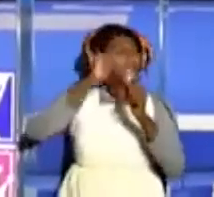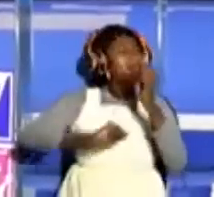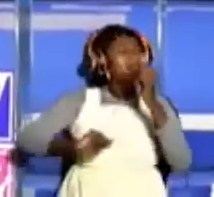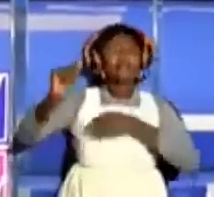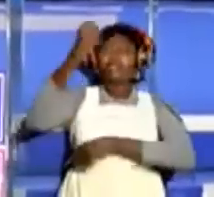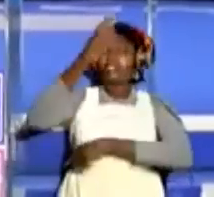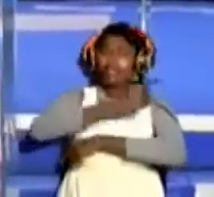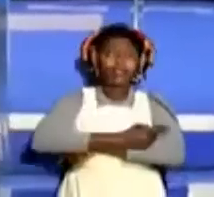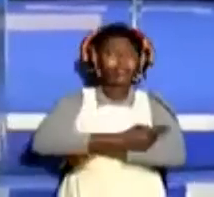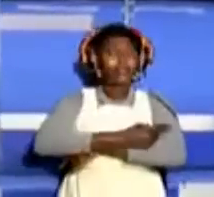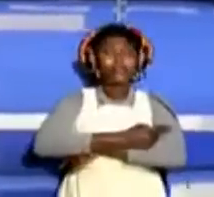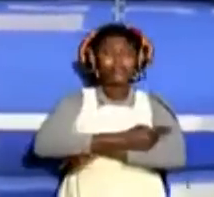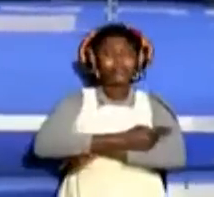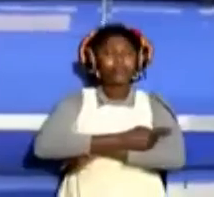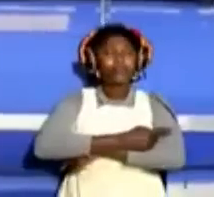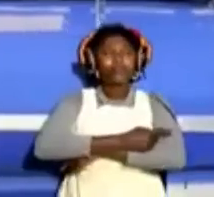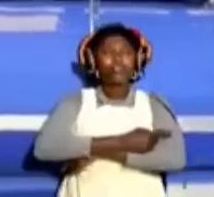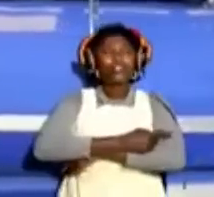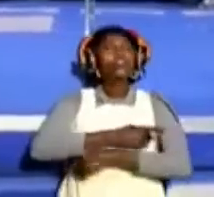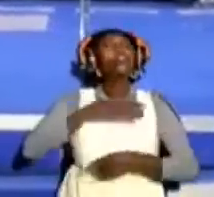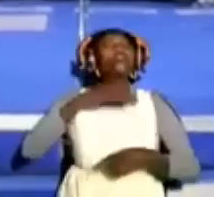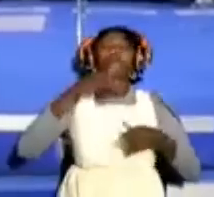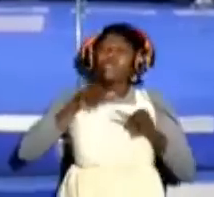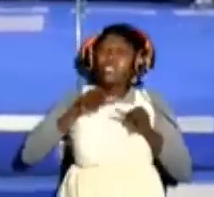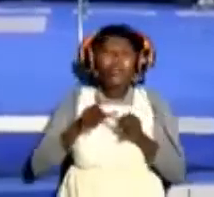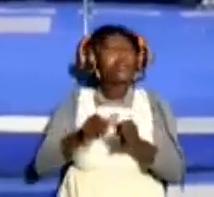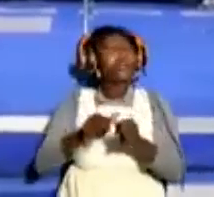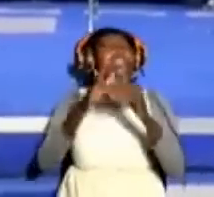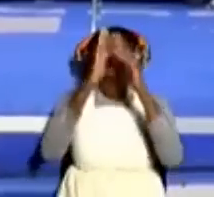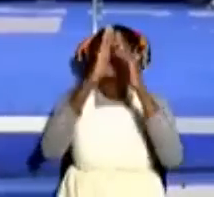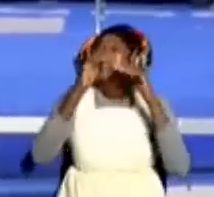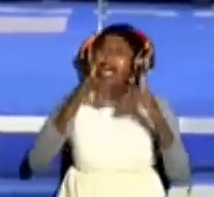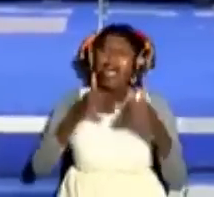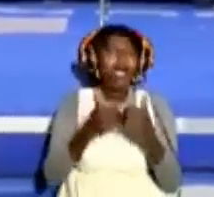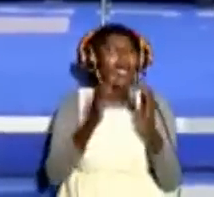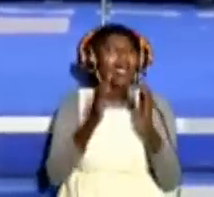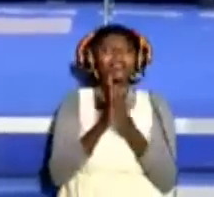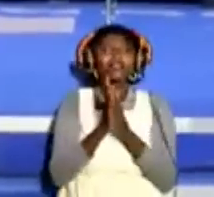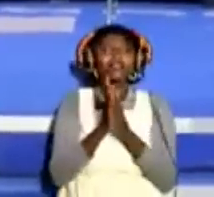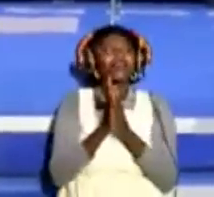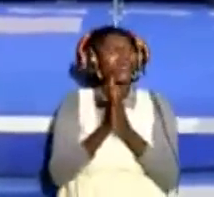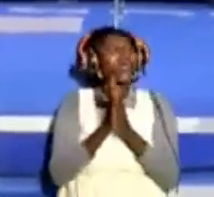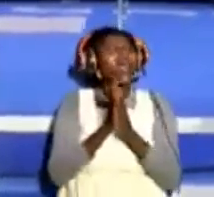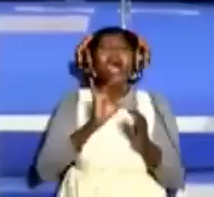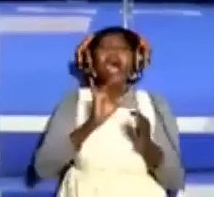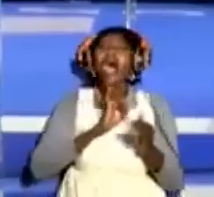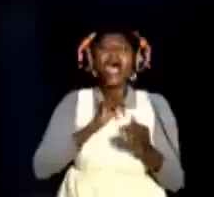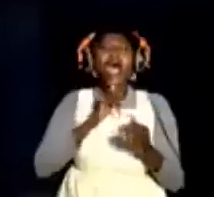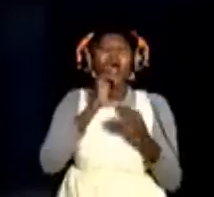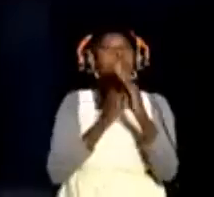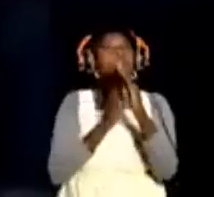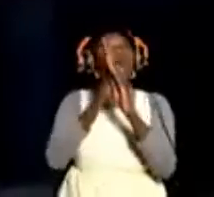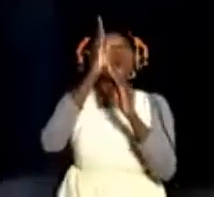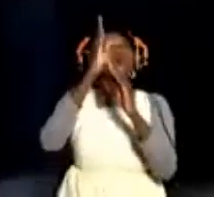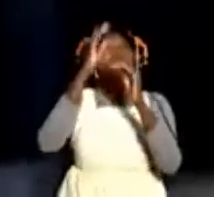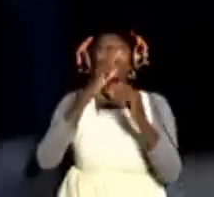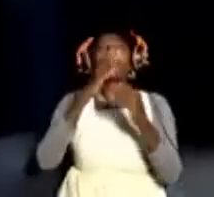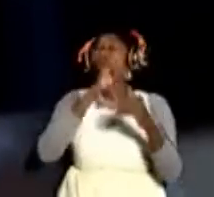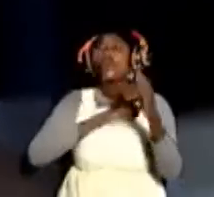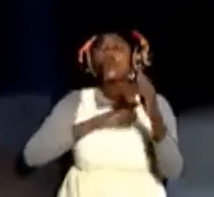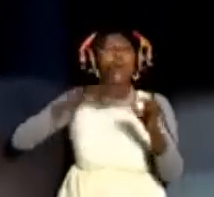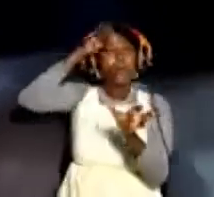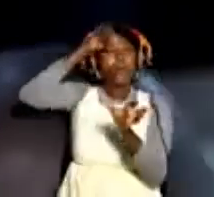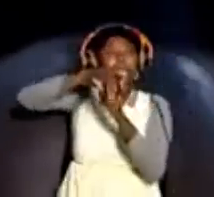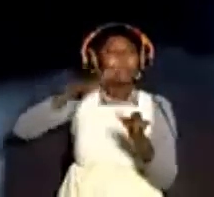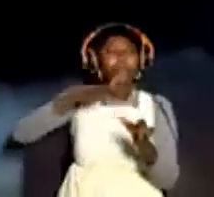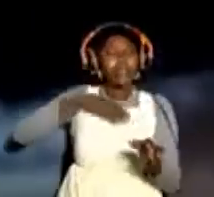gaining every day. Still praying as I onward bound.